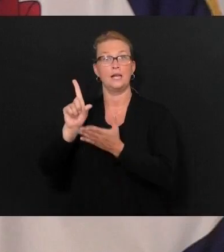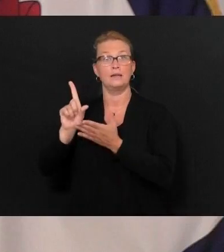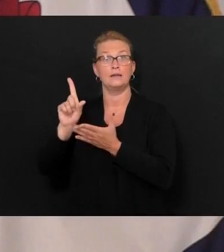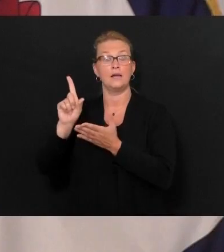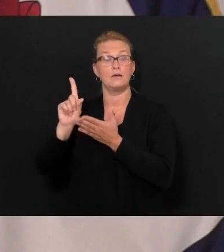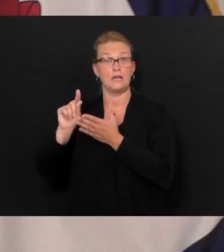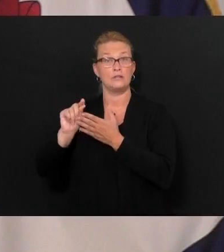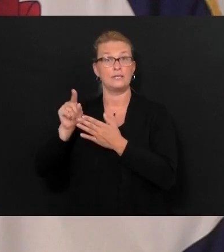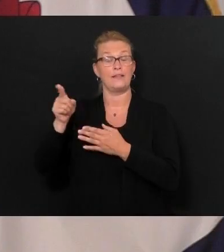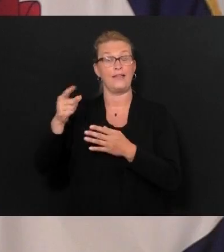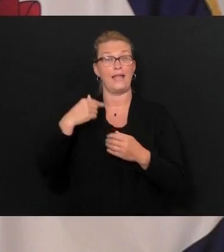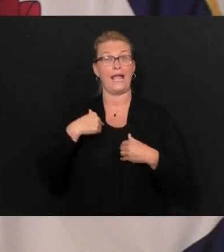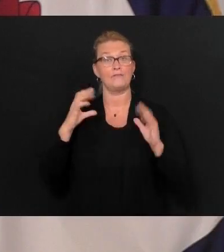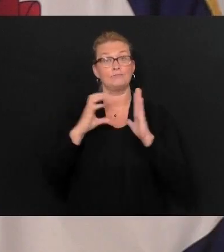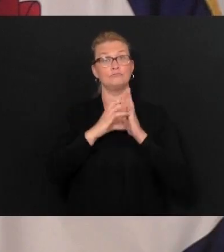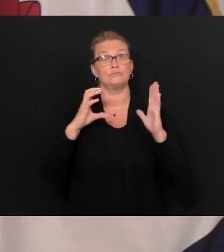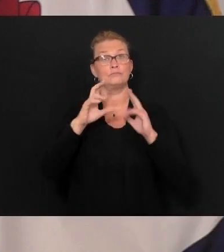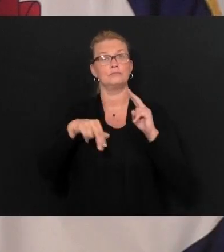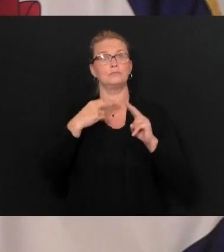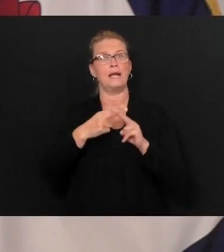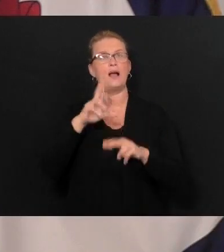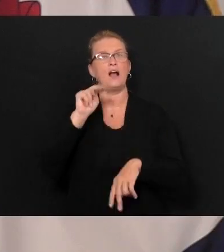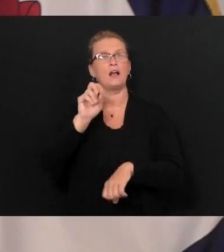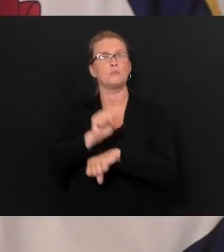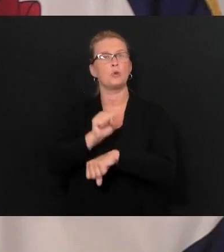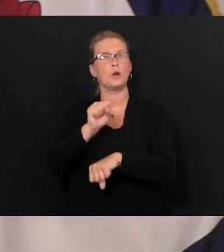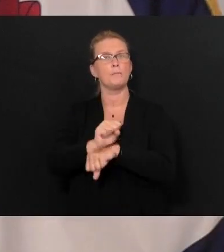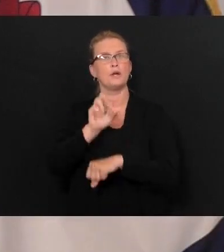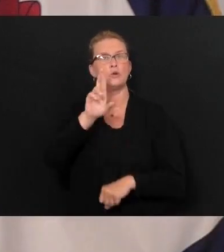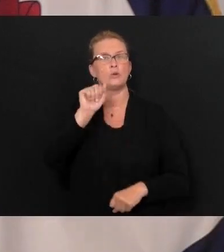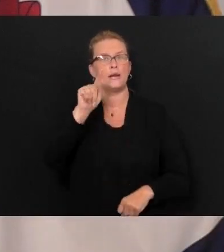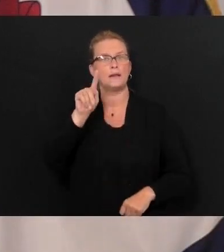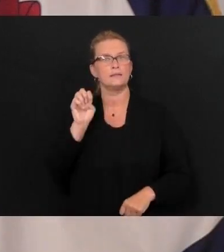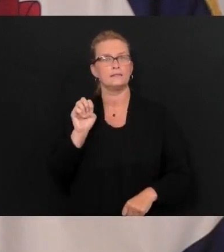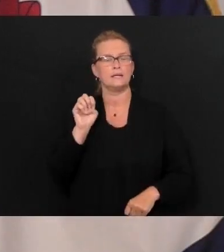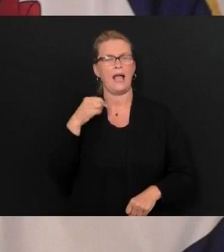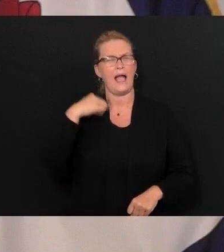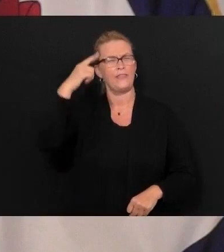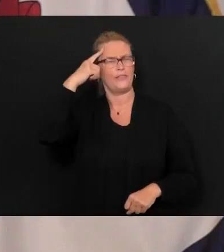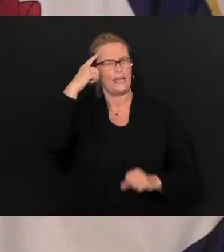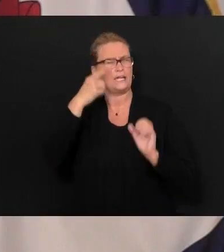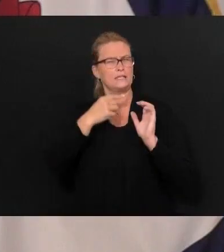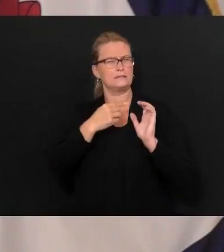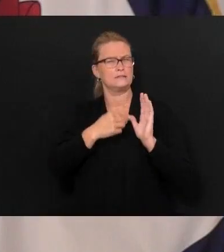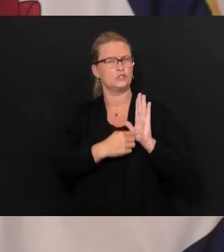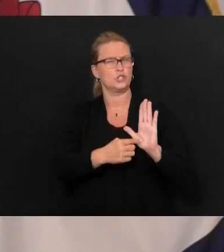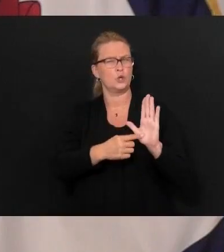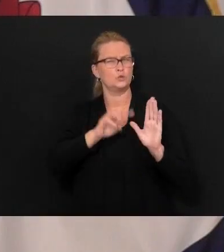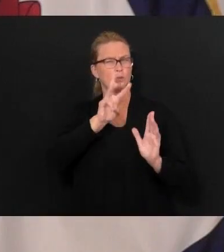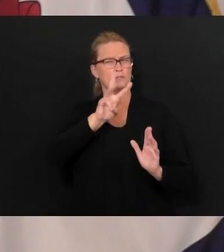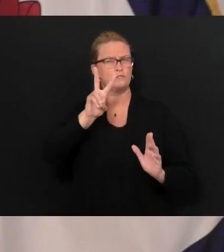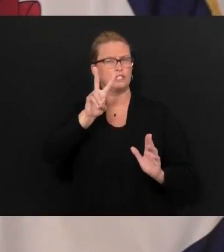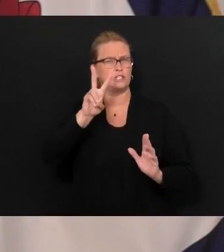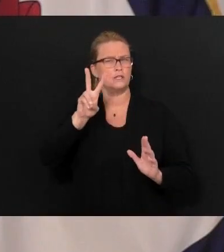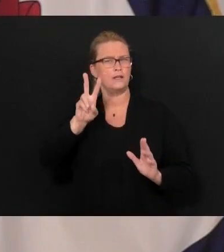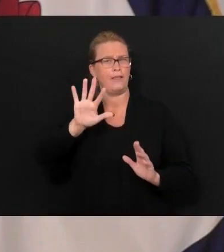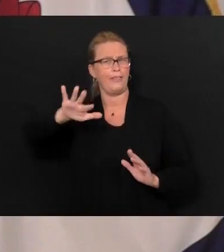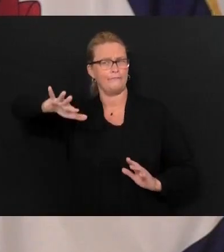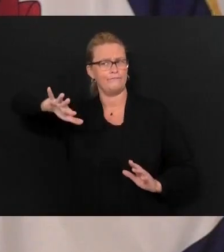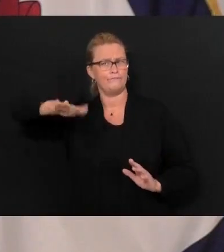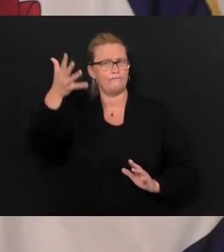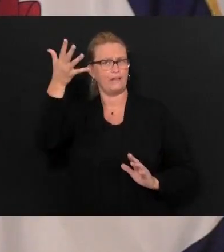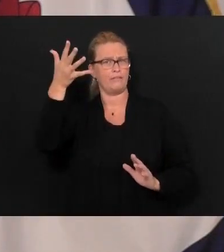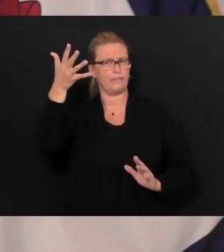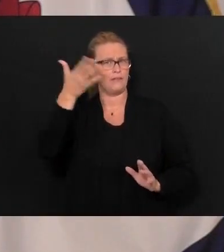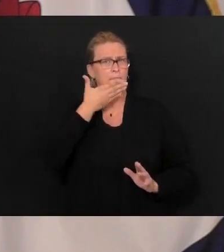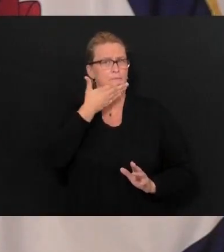in regard to our unemployment rate. And I think it shows West Virginia with the 5th best unemployment rate as